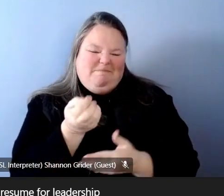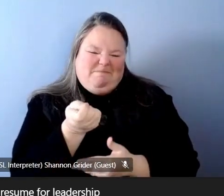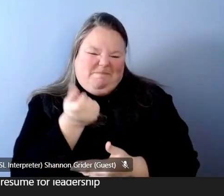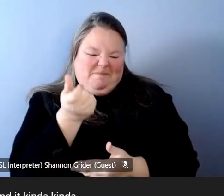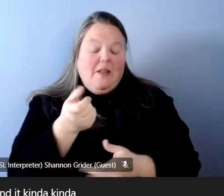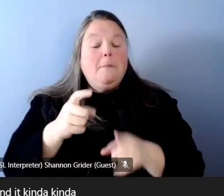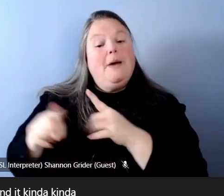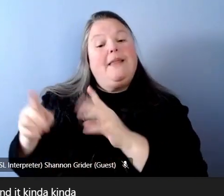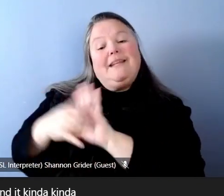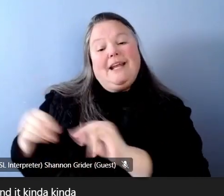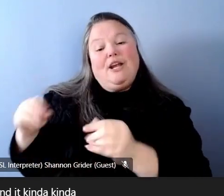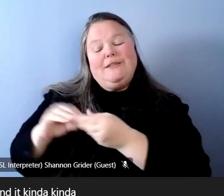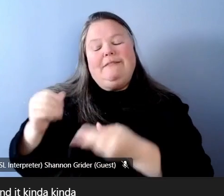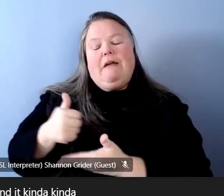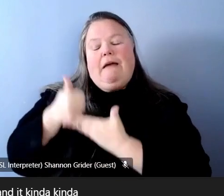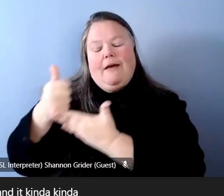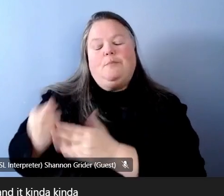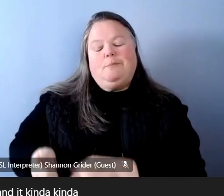me back to life a little bit.